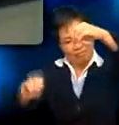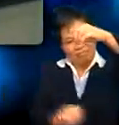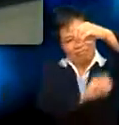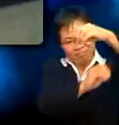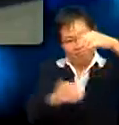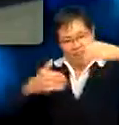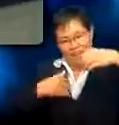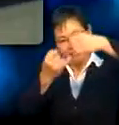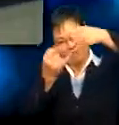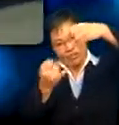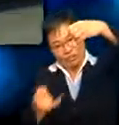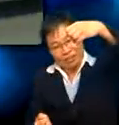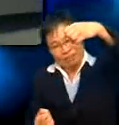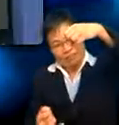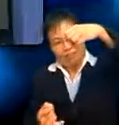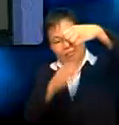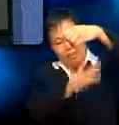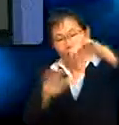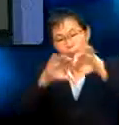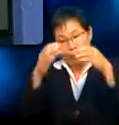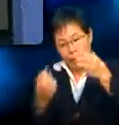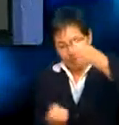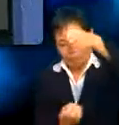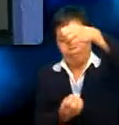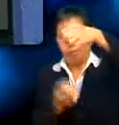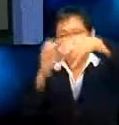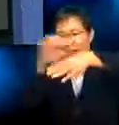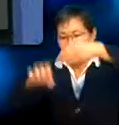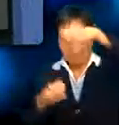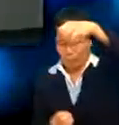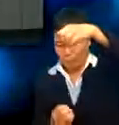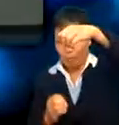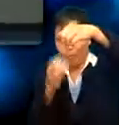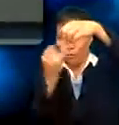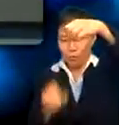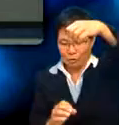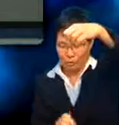has a string and a bob at the end.